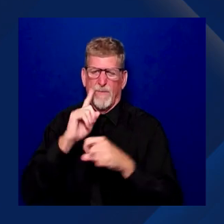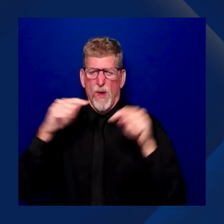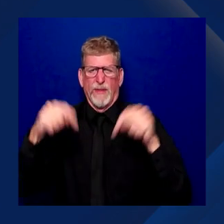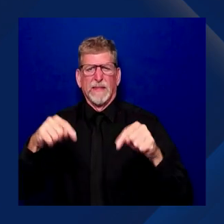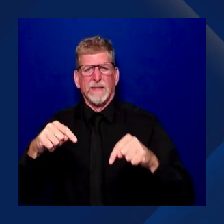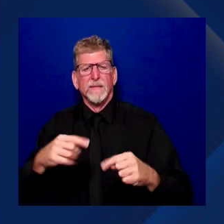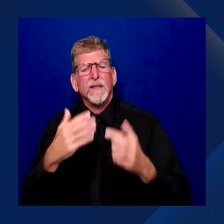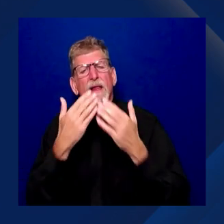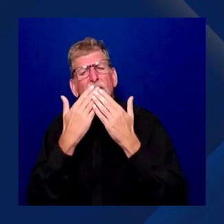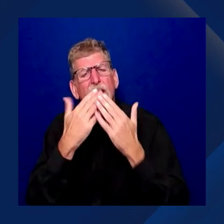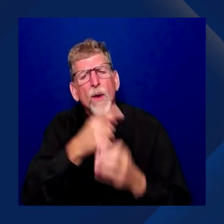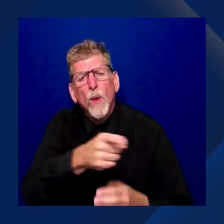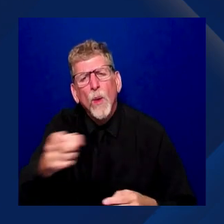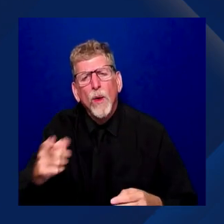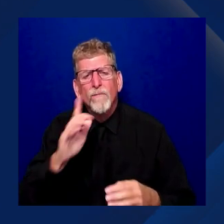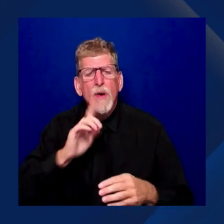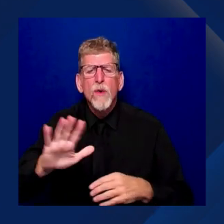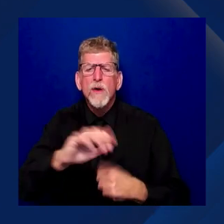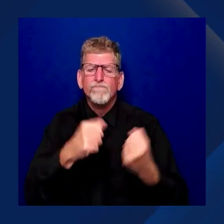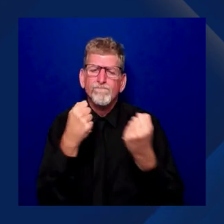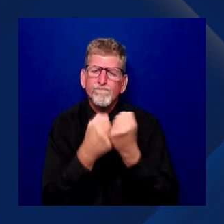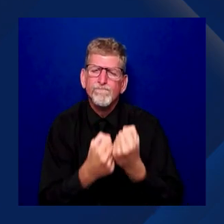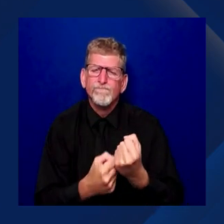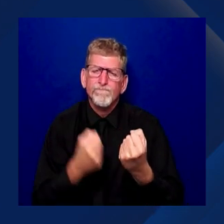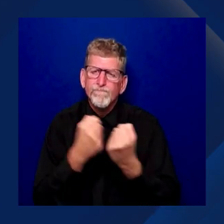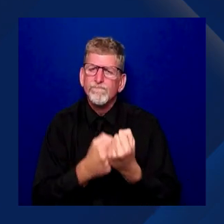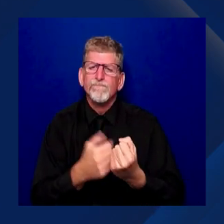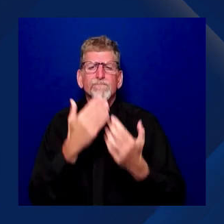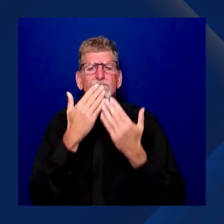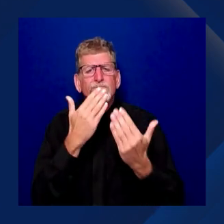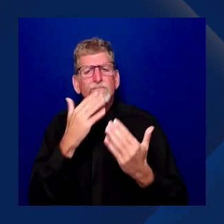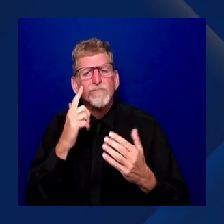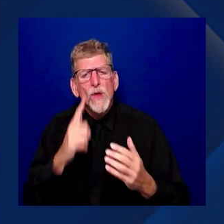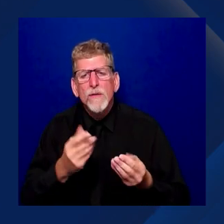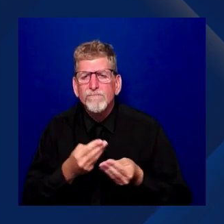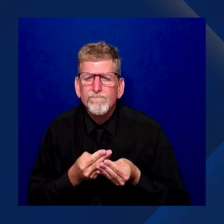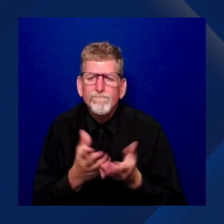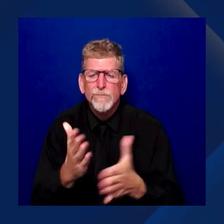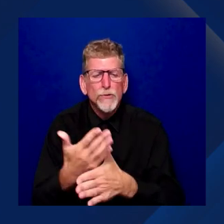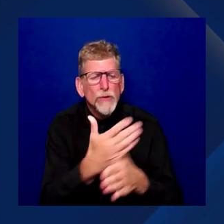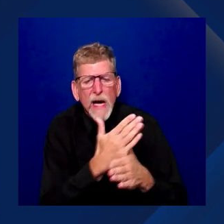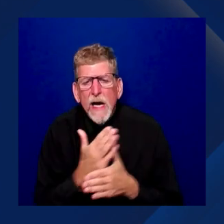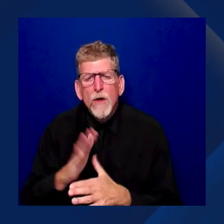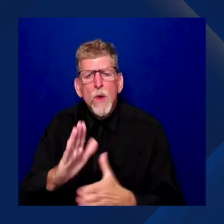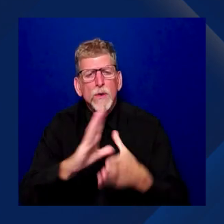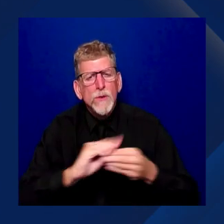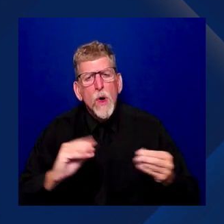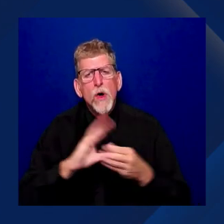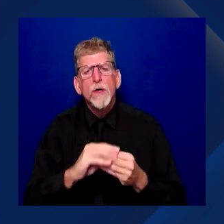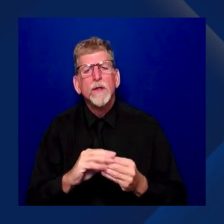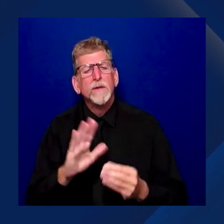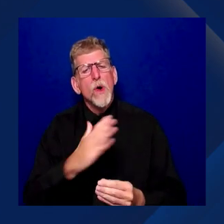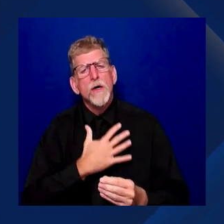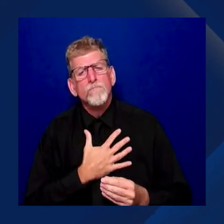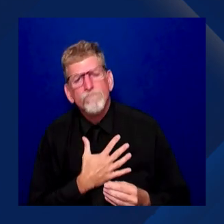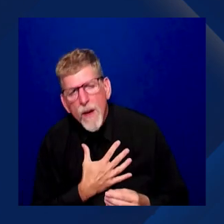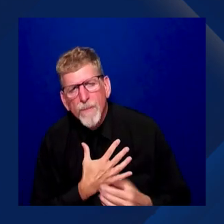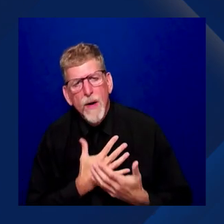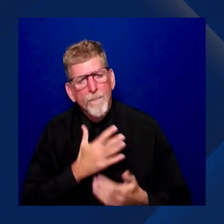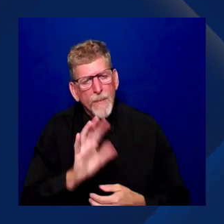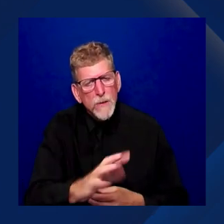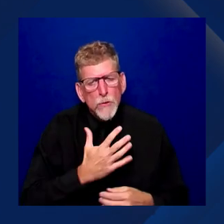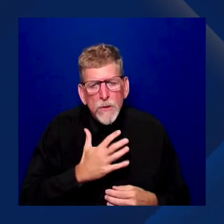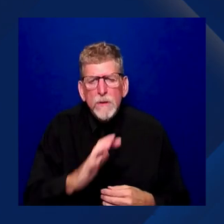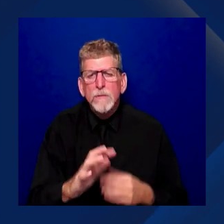your advocacy, for sharing your stories, for your compassion and courage. And let's all